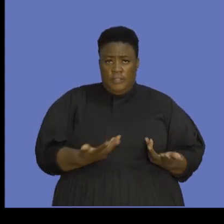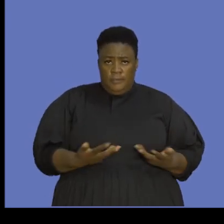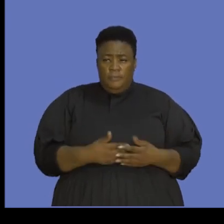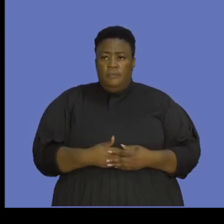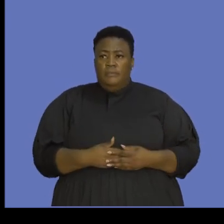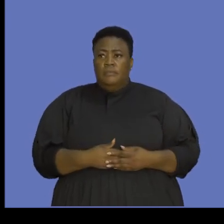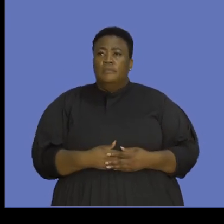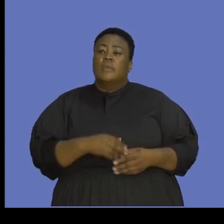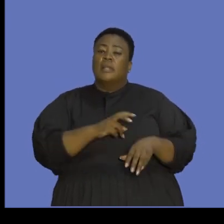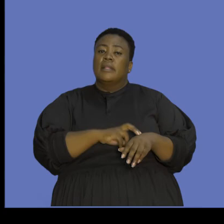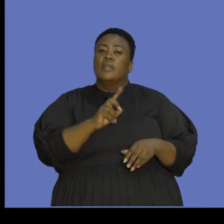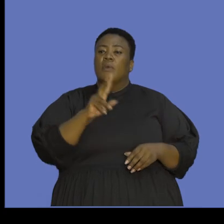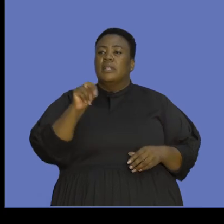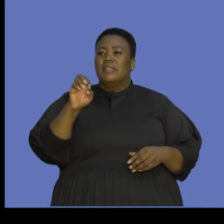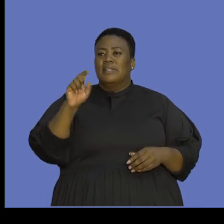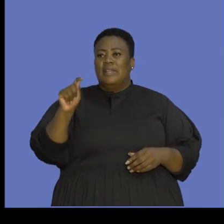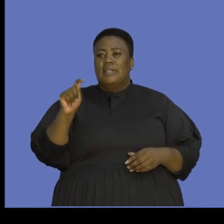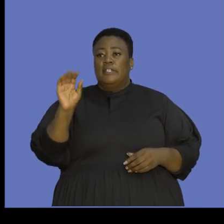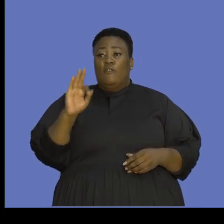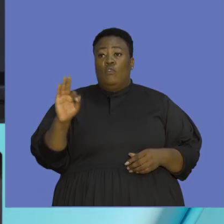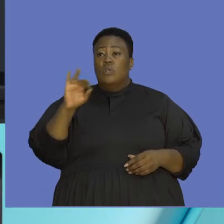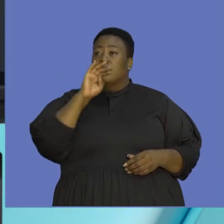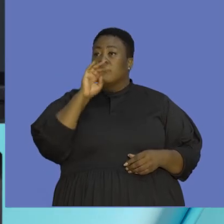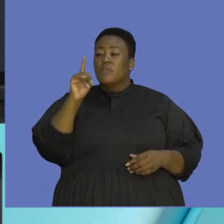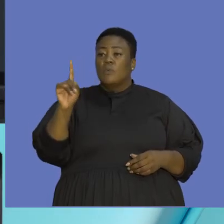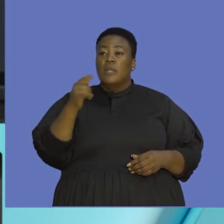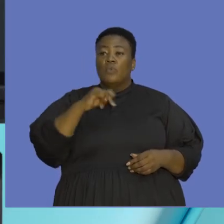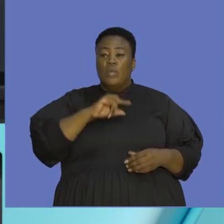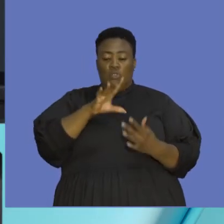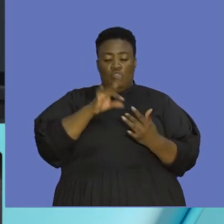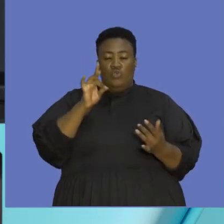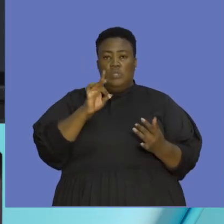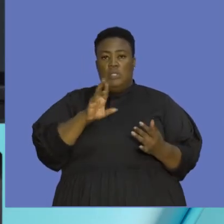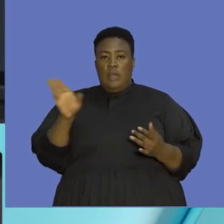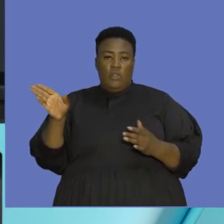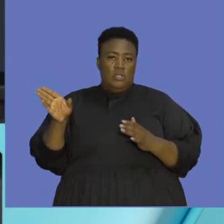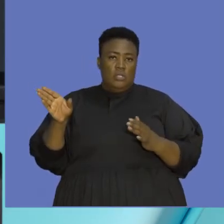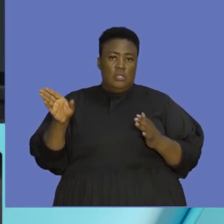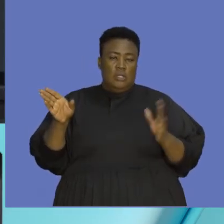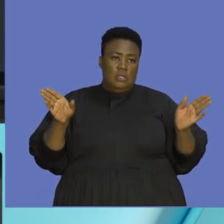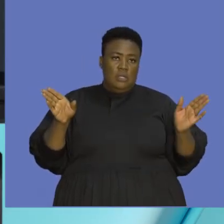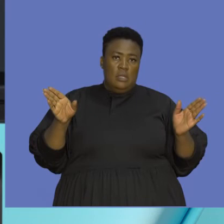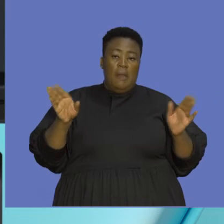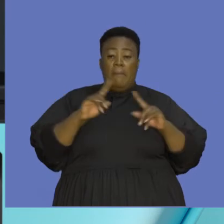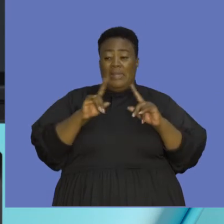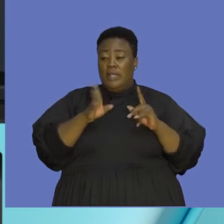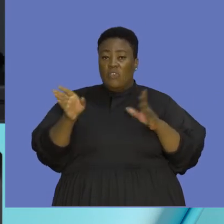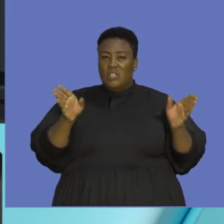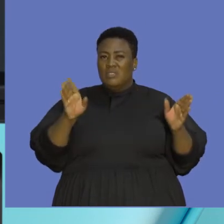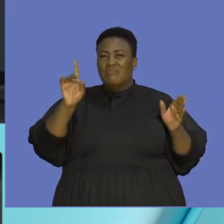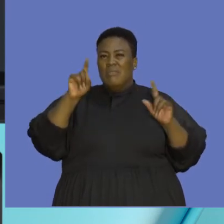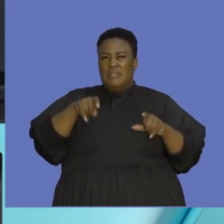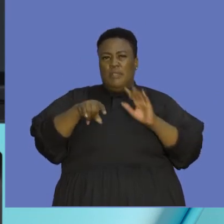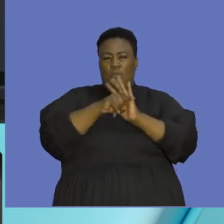acceleration. I need the net force. What that means for us is we've got to choose a direction as positive. This is